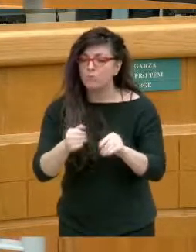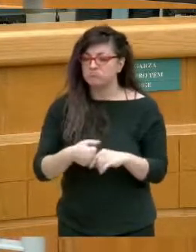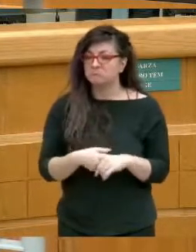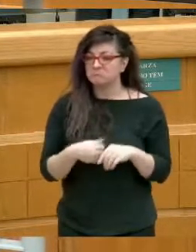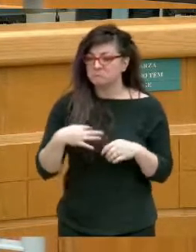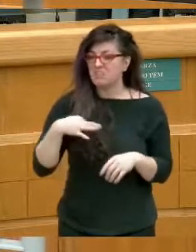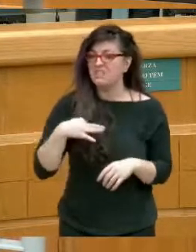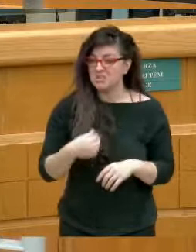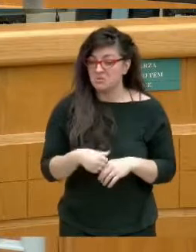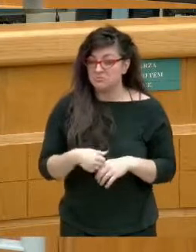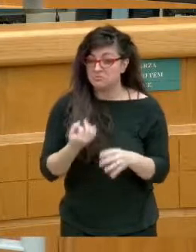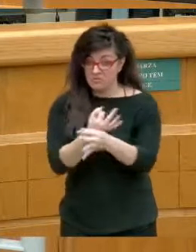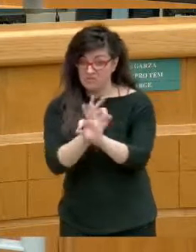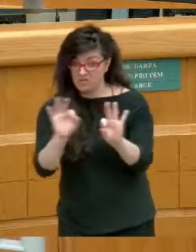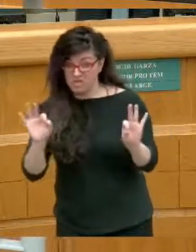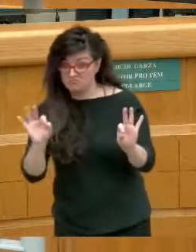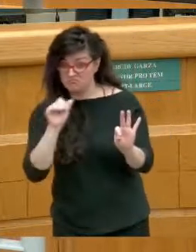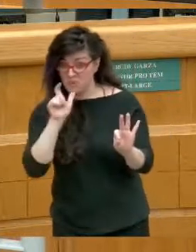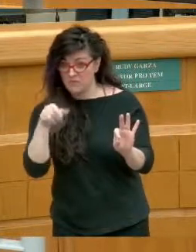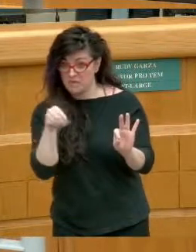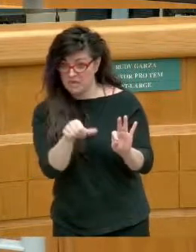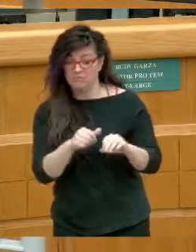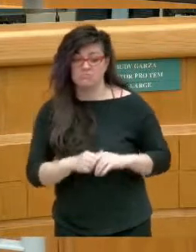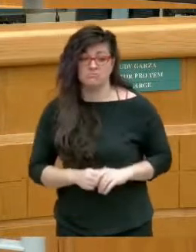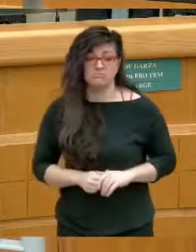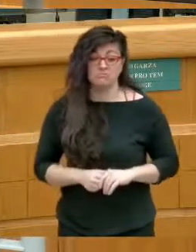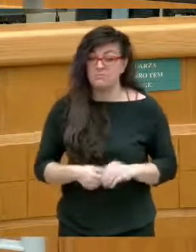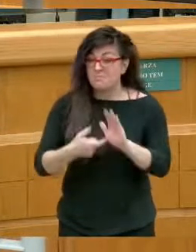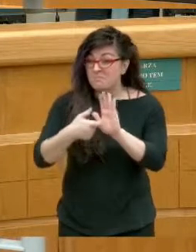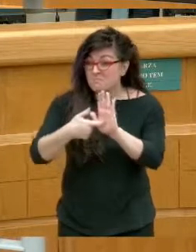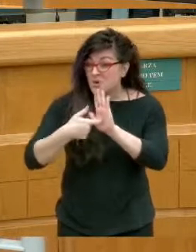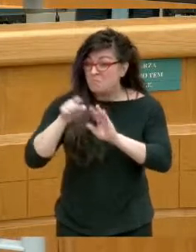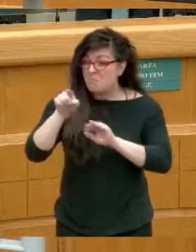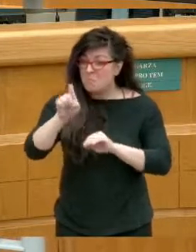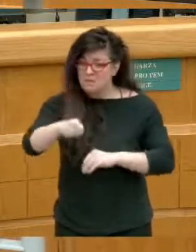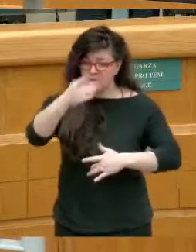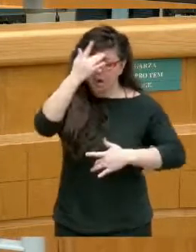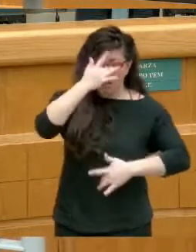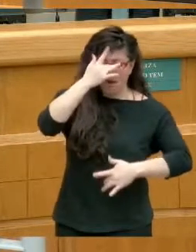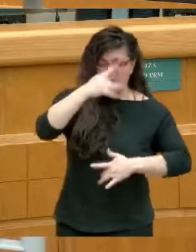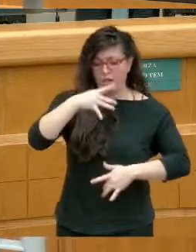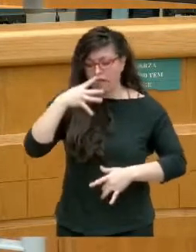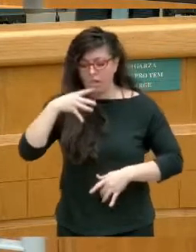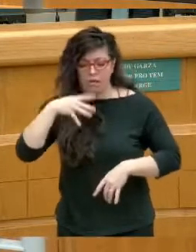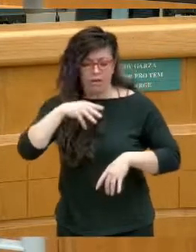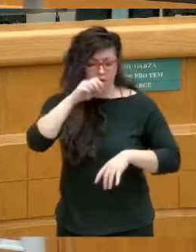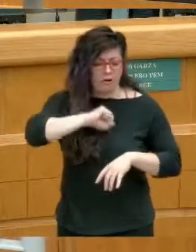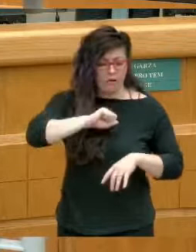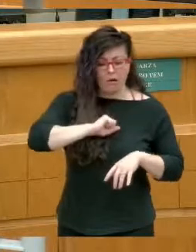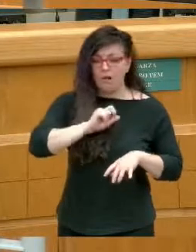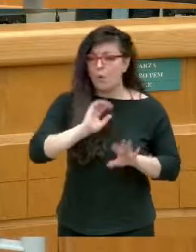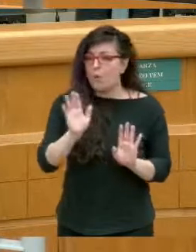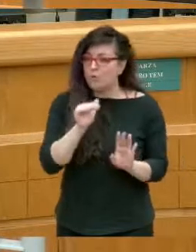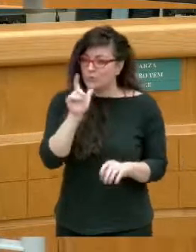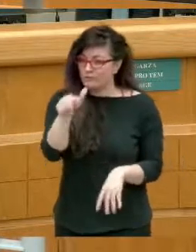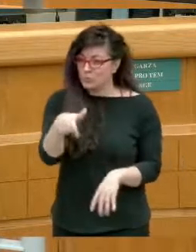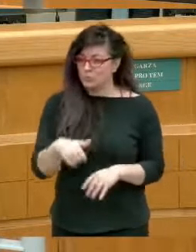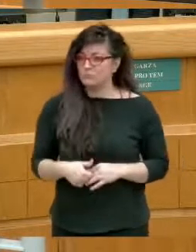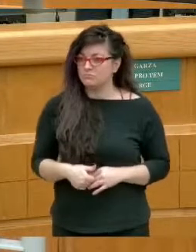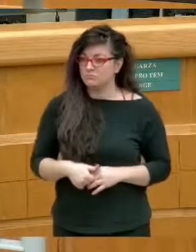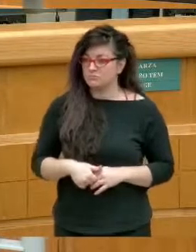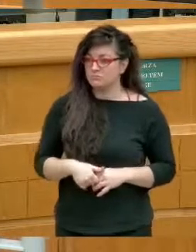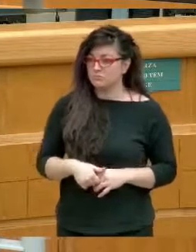charge, and it does not require a person to have symptoms or to be living with an employee, in one